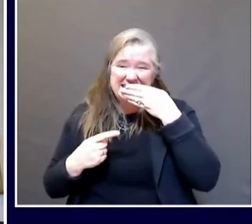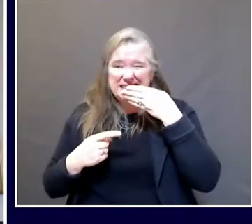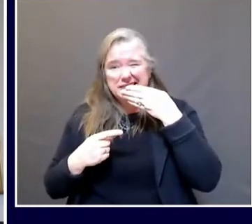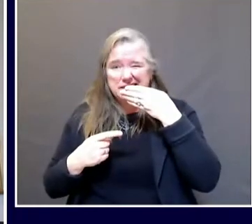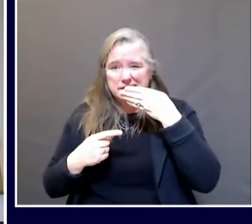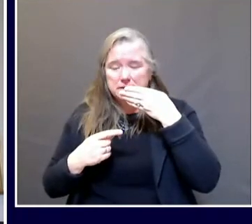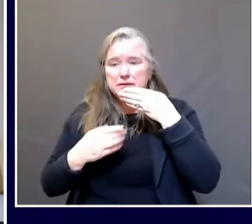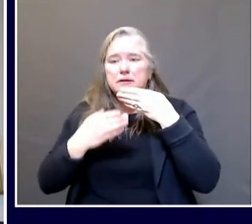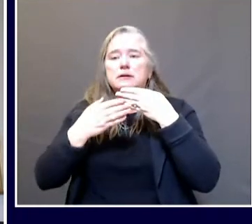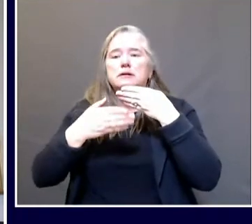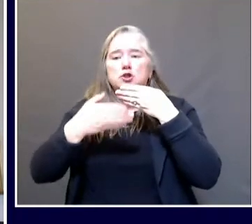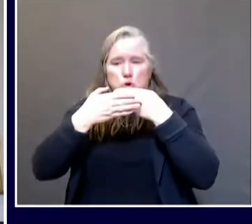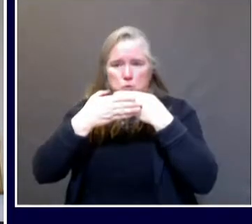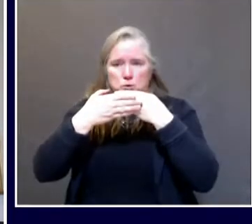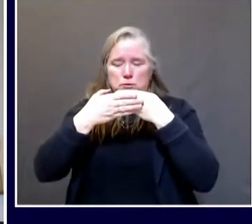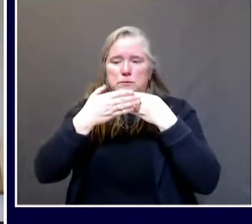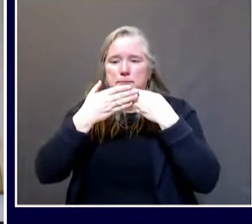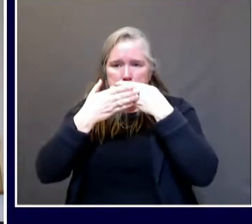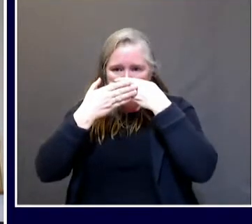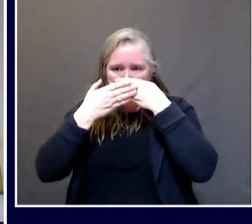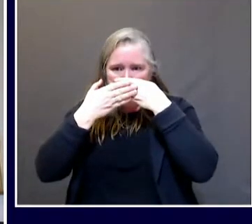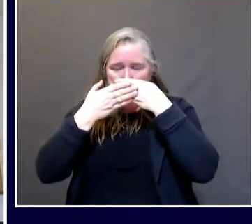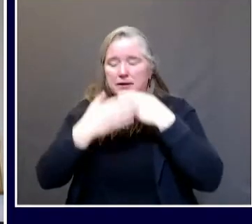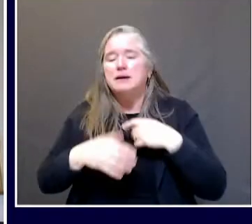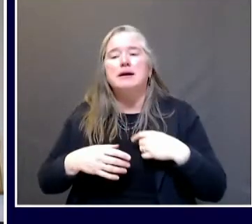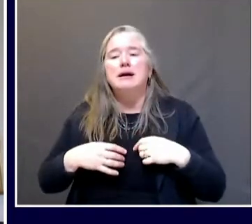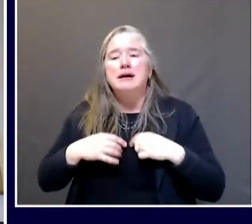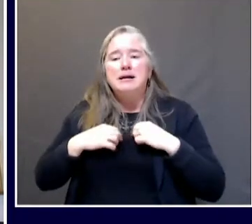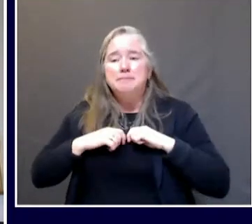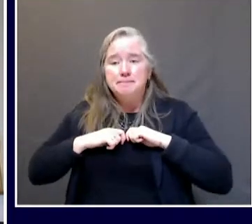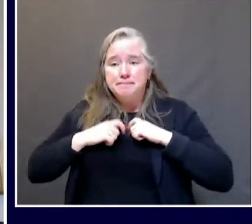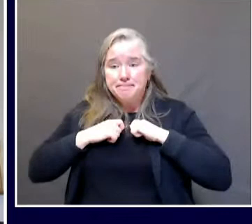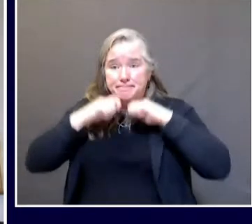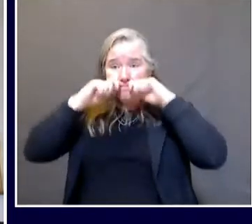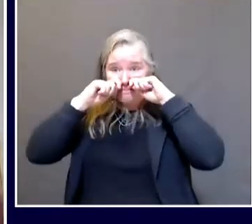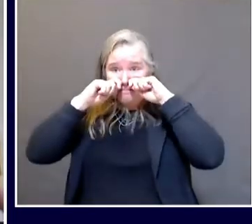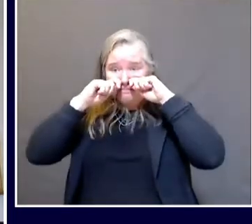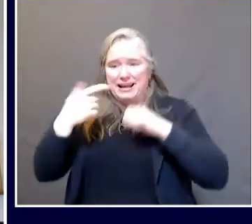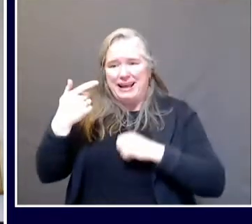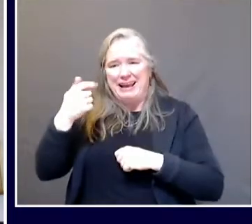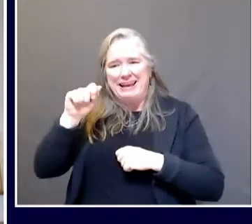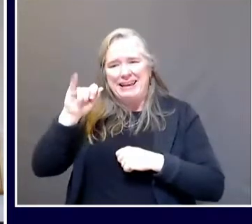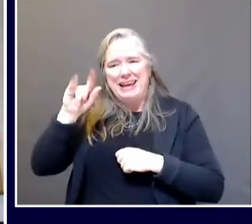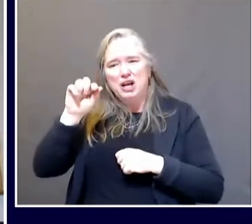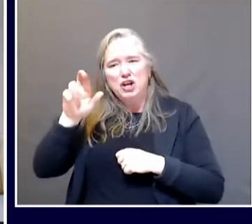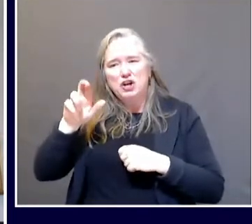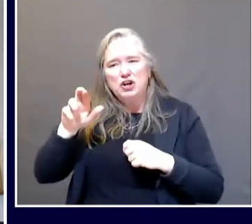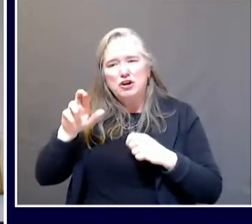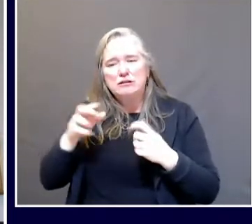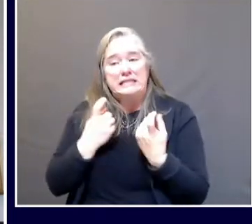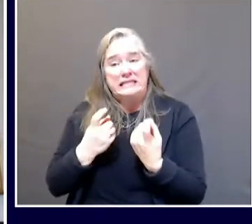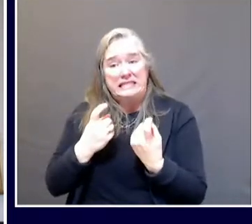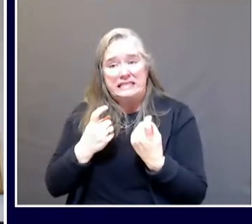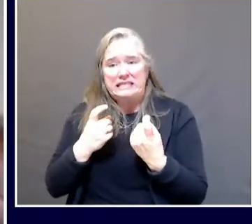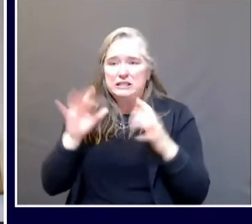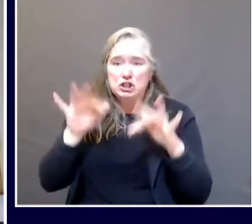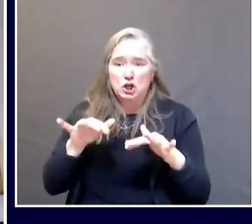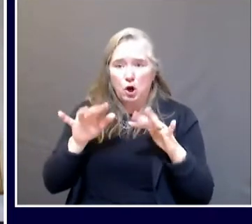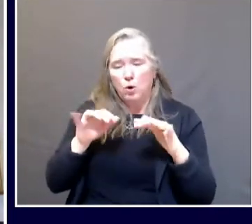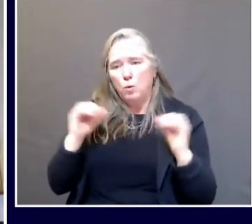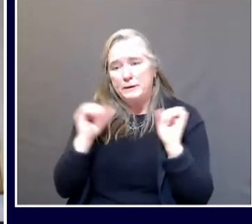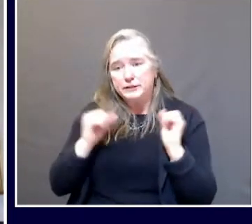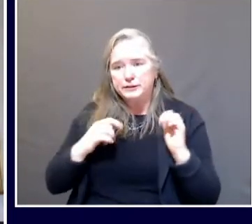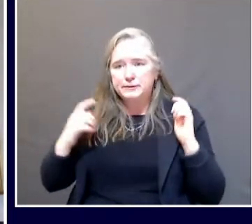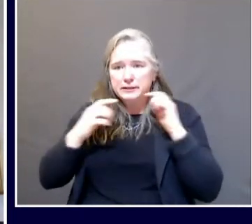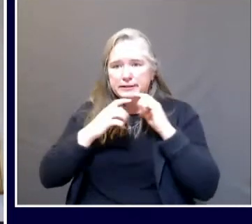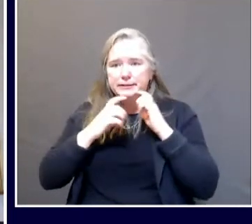not stretchable. It's not like a neck gaiter type of stretchable nylon, because as stretched, those become porous and materials